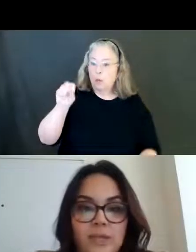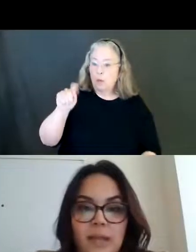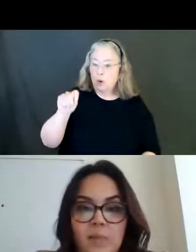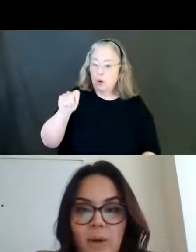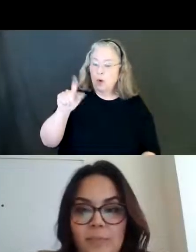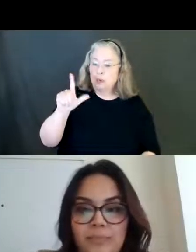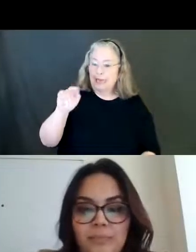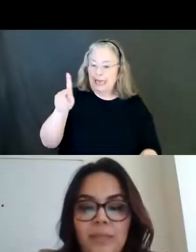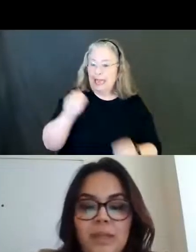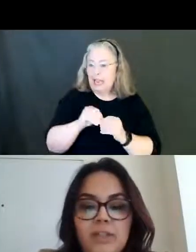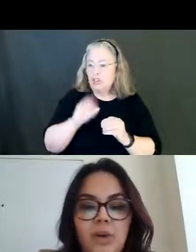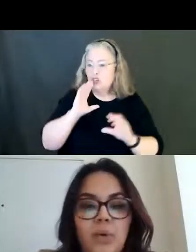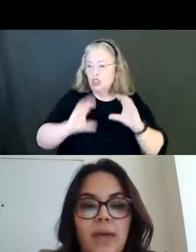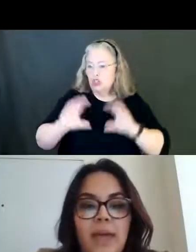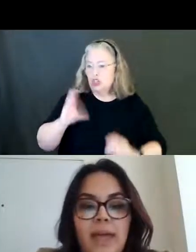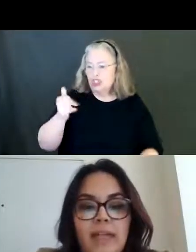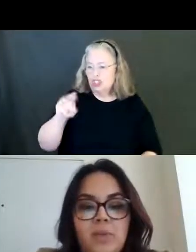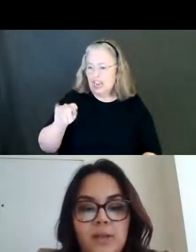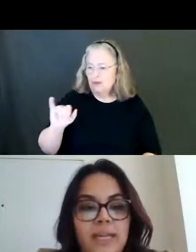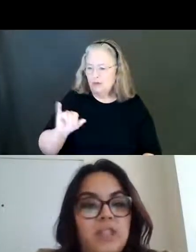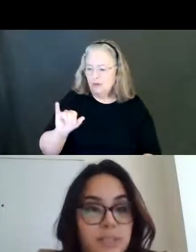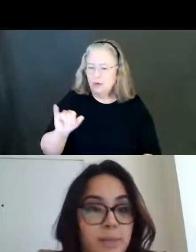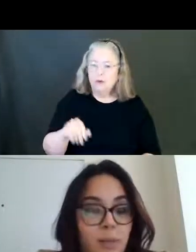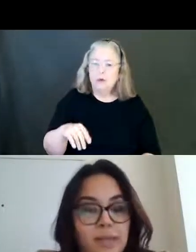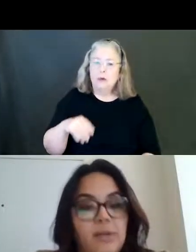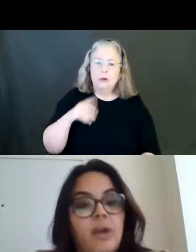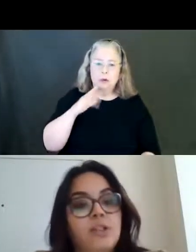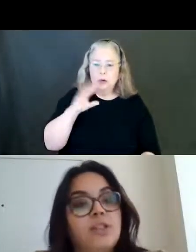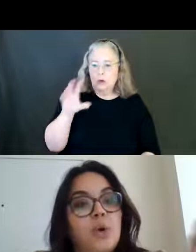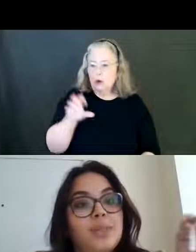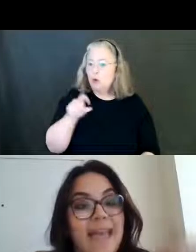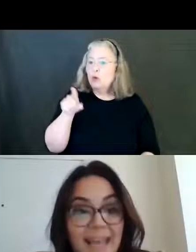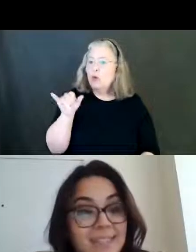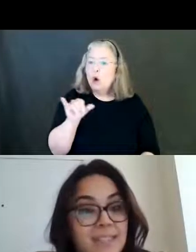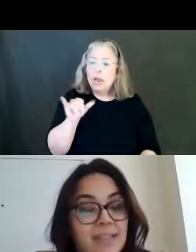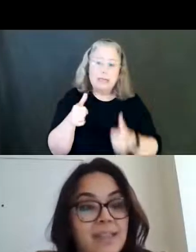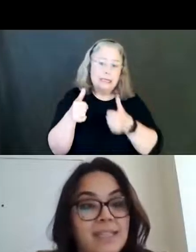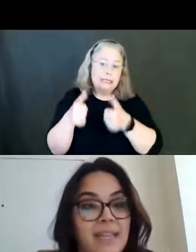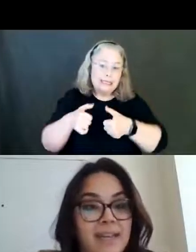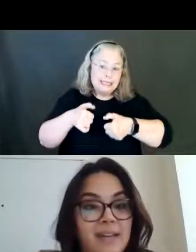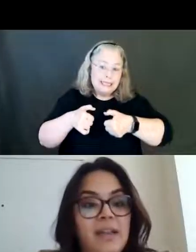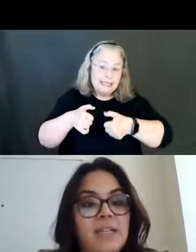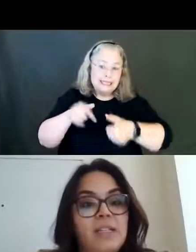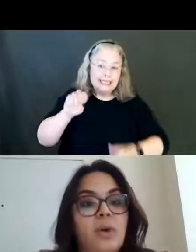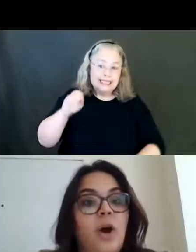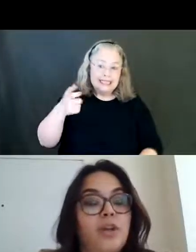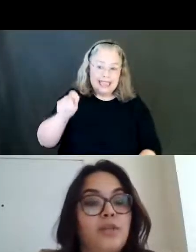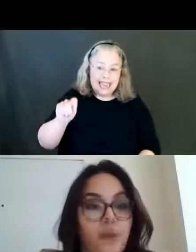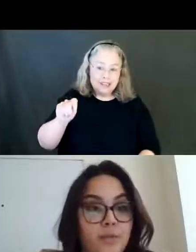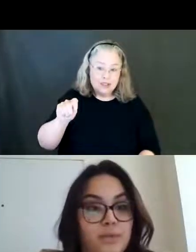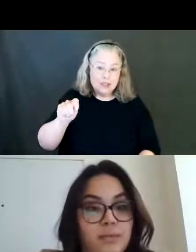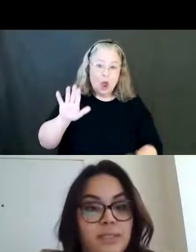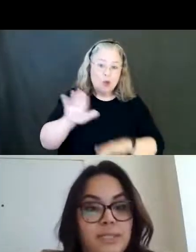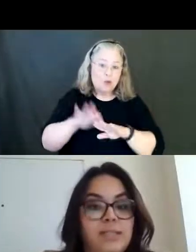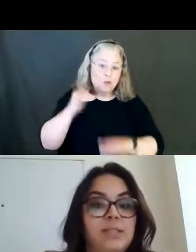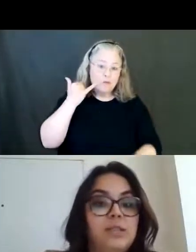we can do that as well. So it will take just a moment. You can also text this in. So on your